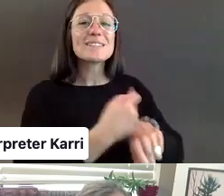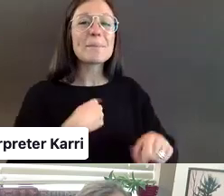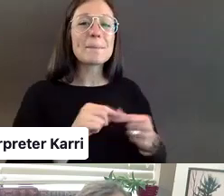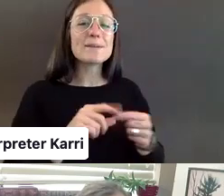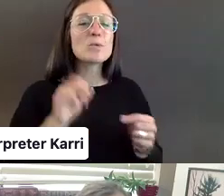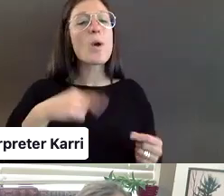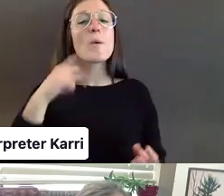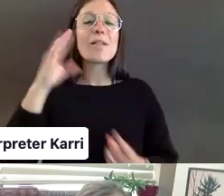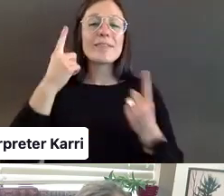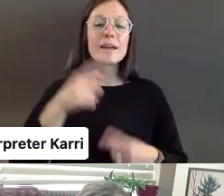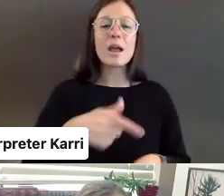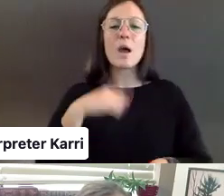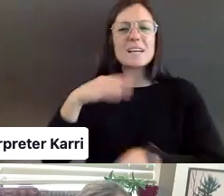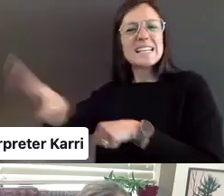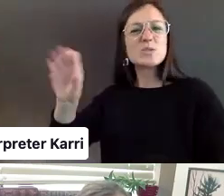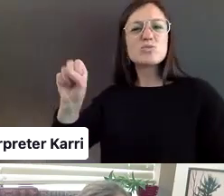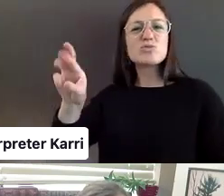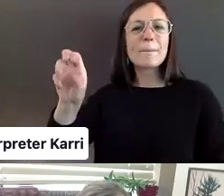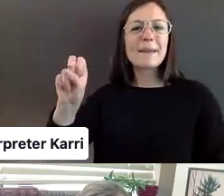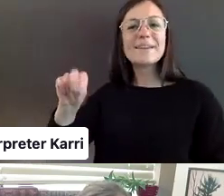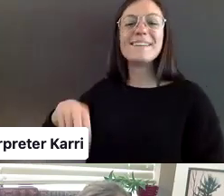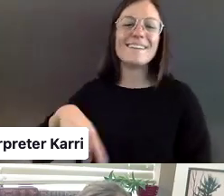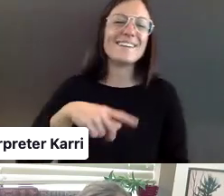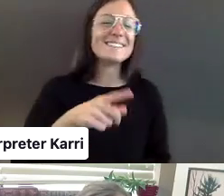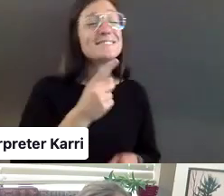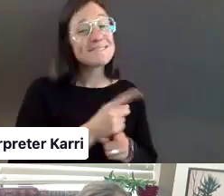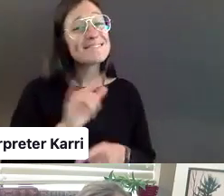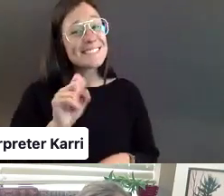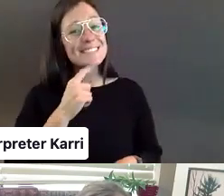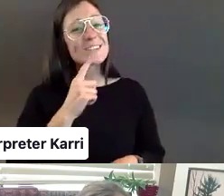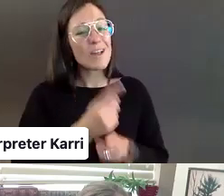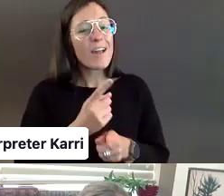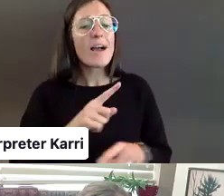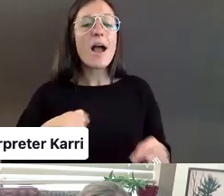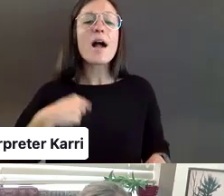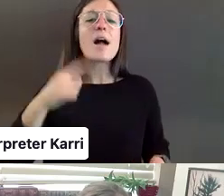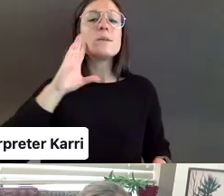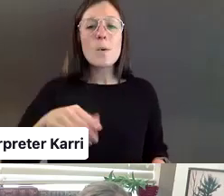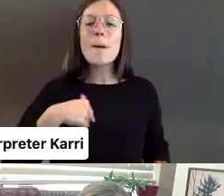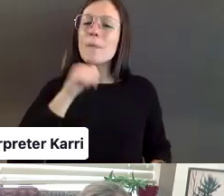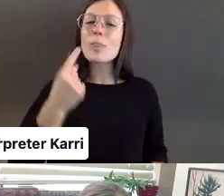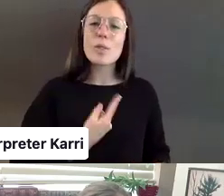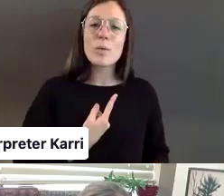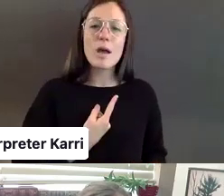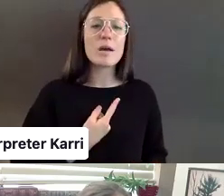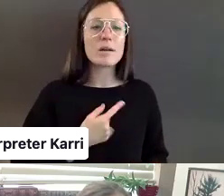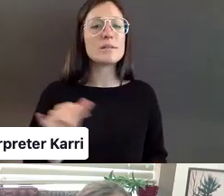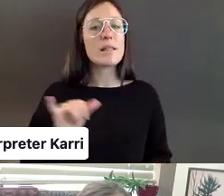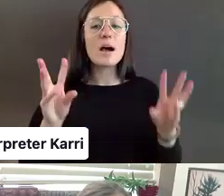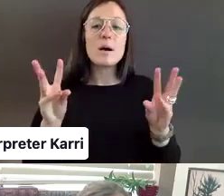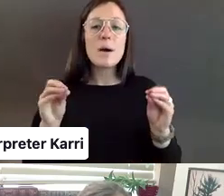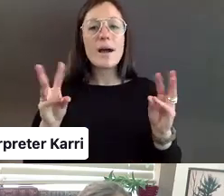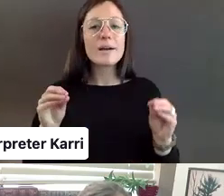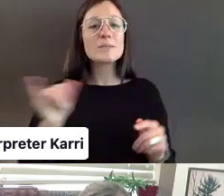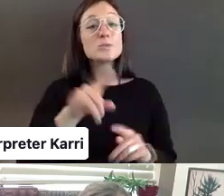a conversation. I send you a sermon. I know you'll say, you know what I mean? But I'll know that I'm not the only one. Like, while we might be like, kind of like, when